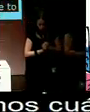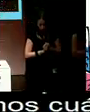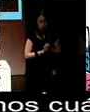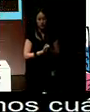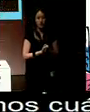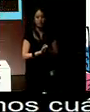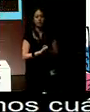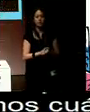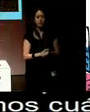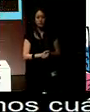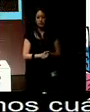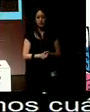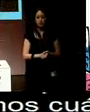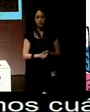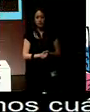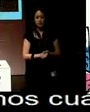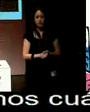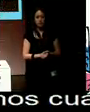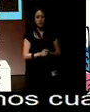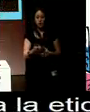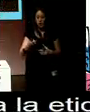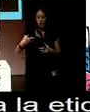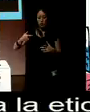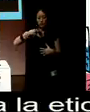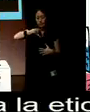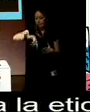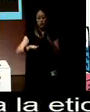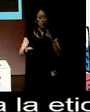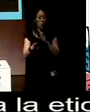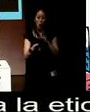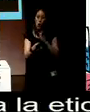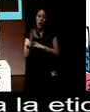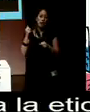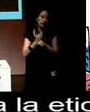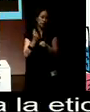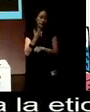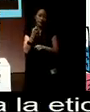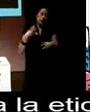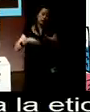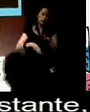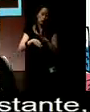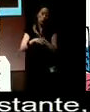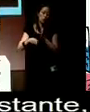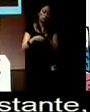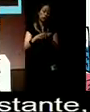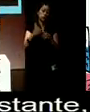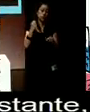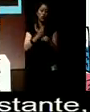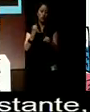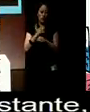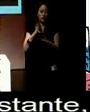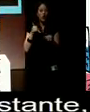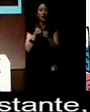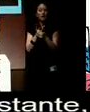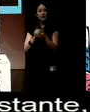this accessible label. Even if we have a long path to go, I would like to say